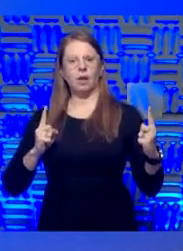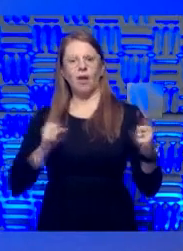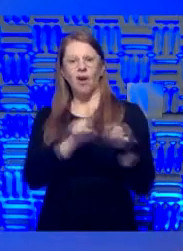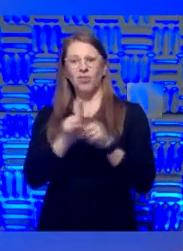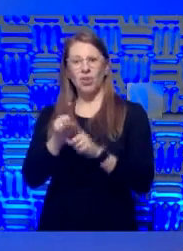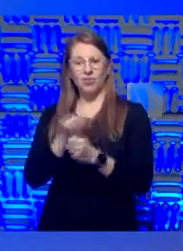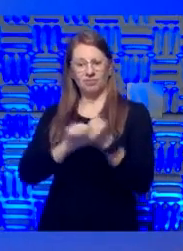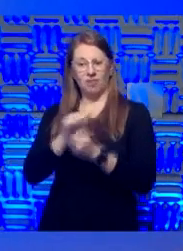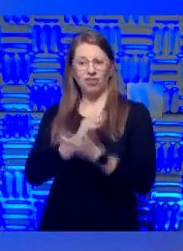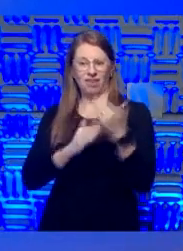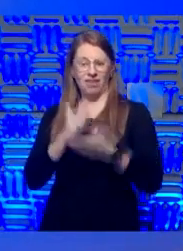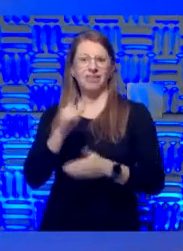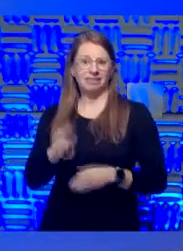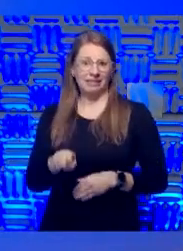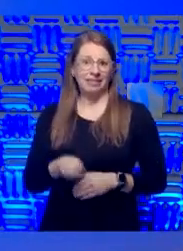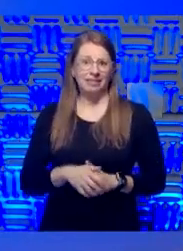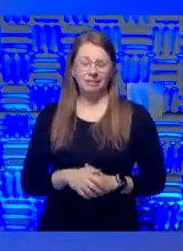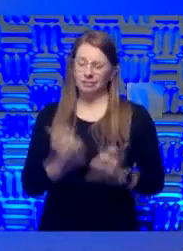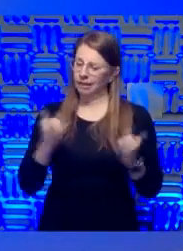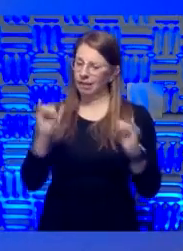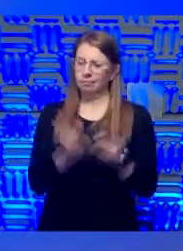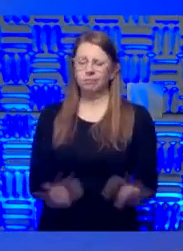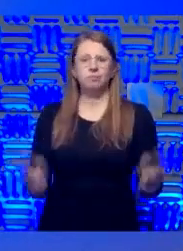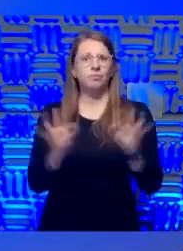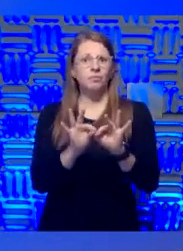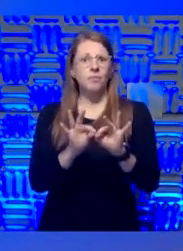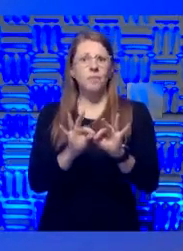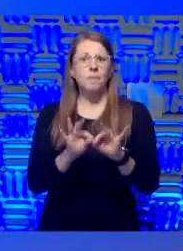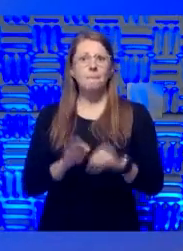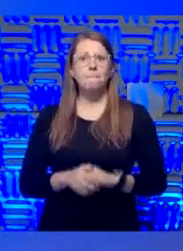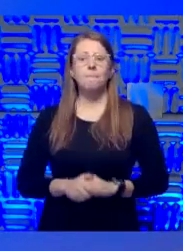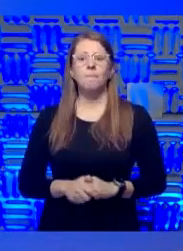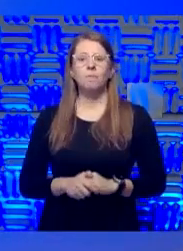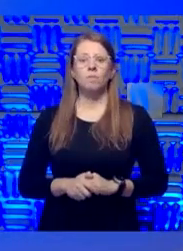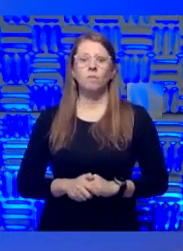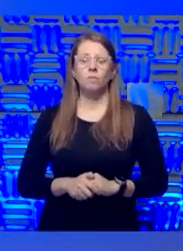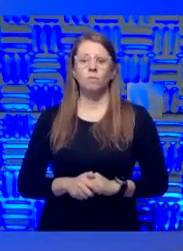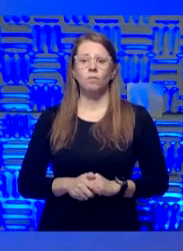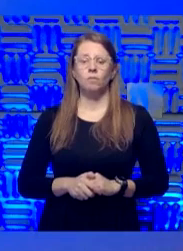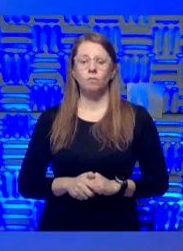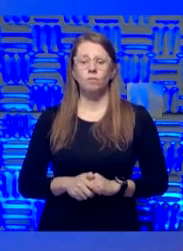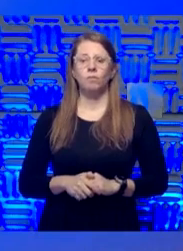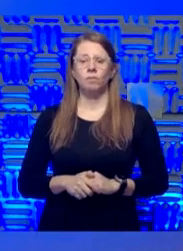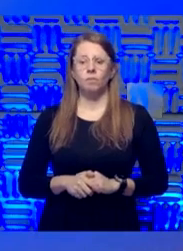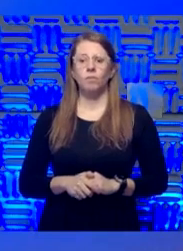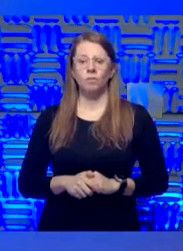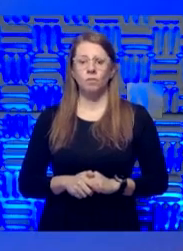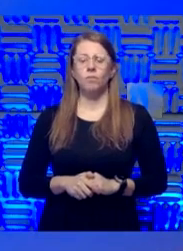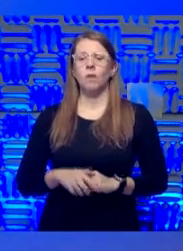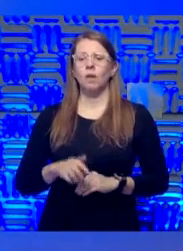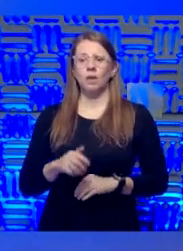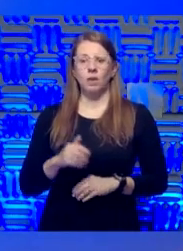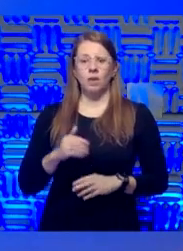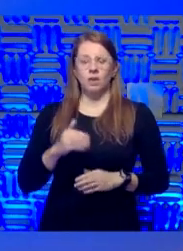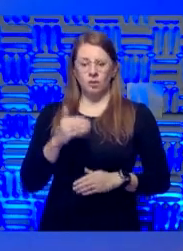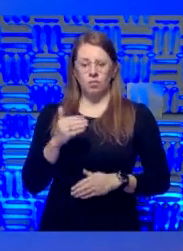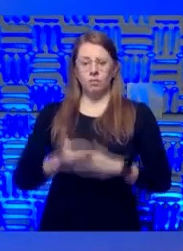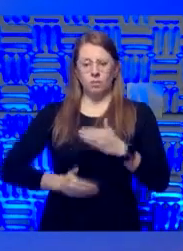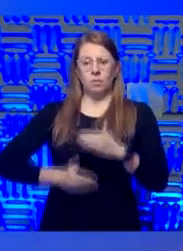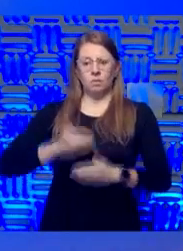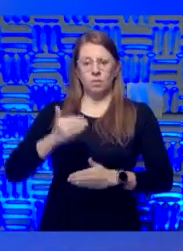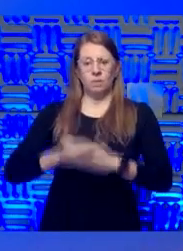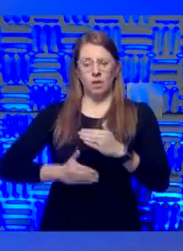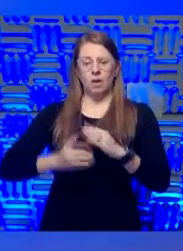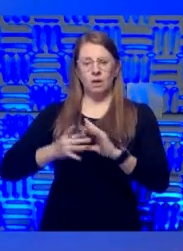hand hygiene is extremely important. So, and as we get further into these permutations and these caveats of all these